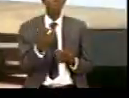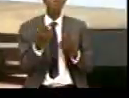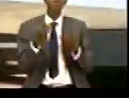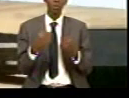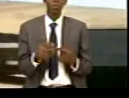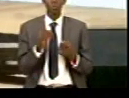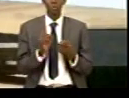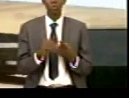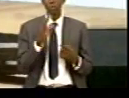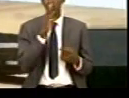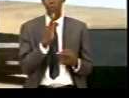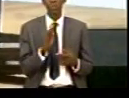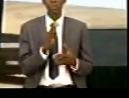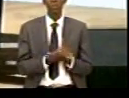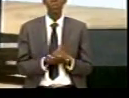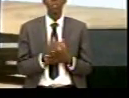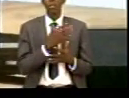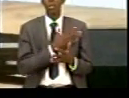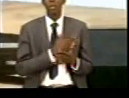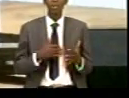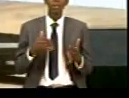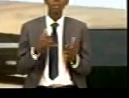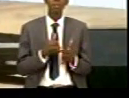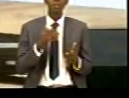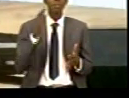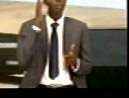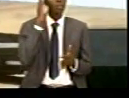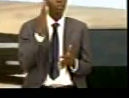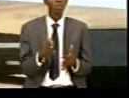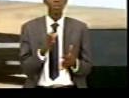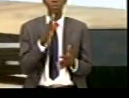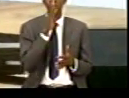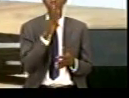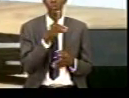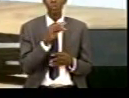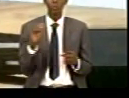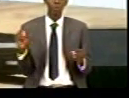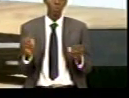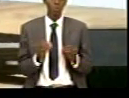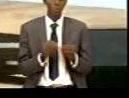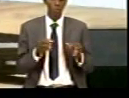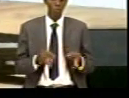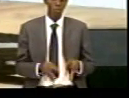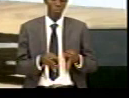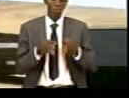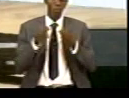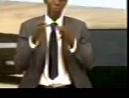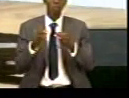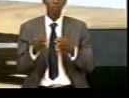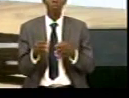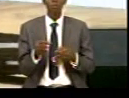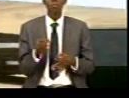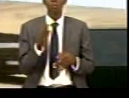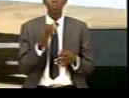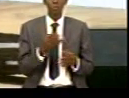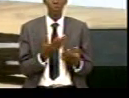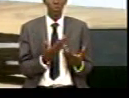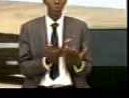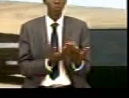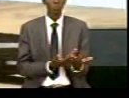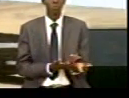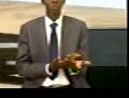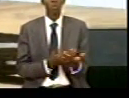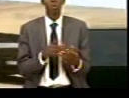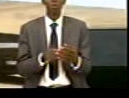to pass, and it shall be no more postponed, delayed, or